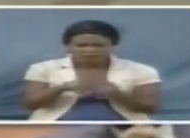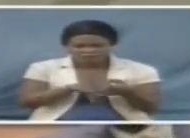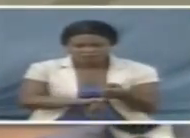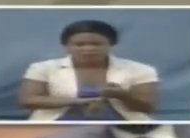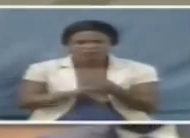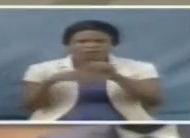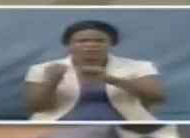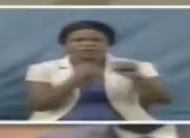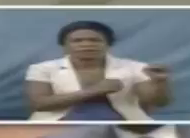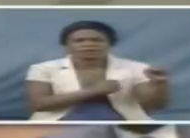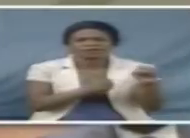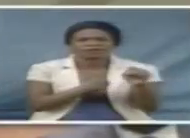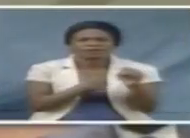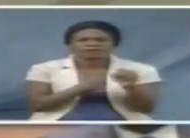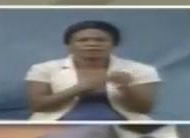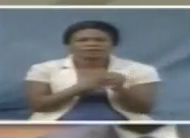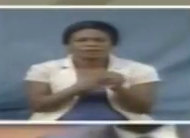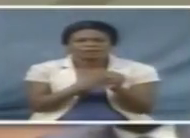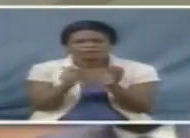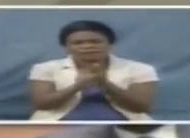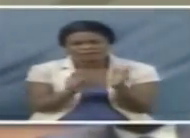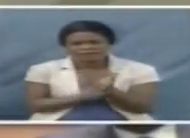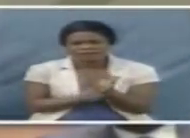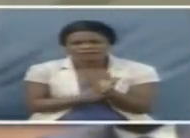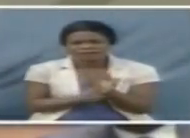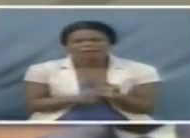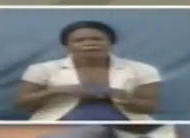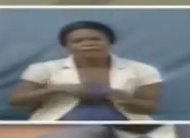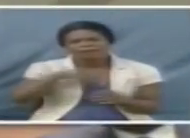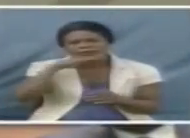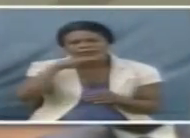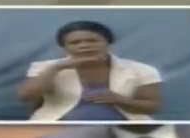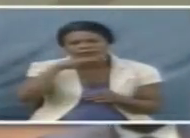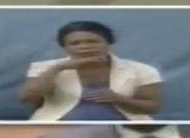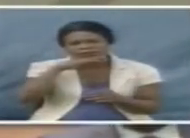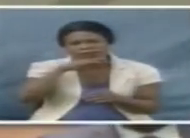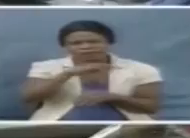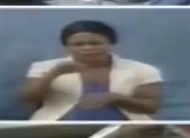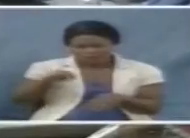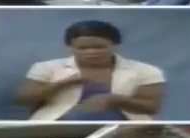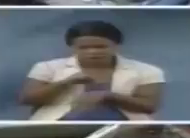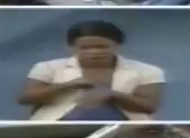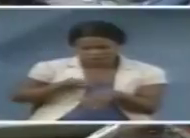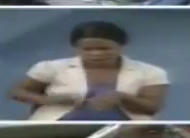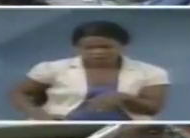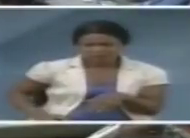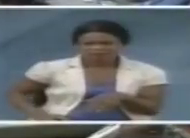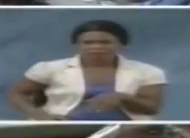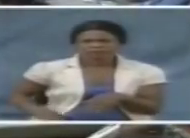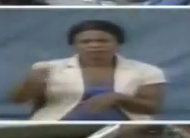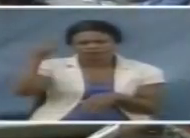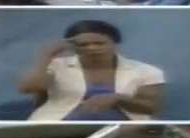pension funds, enacting the Social Protection Bill. Sir, to maximize the national